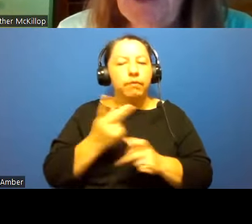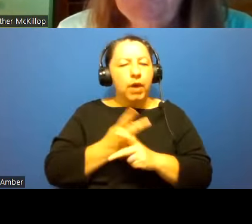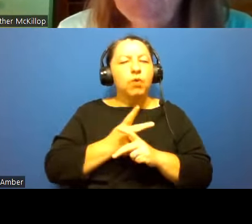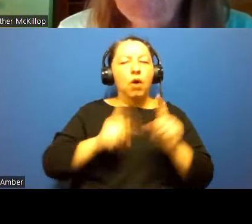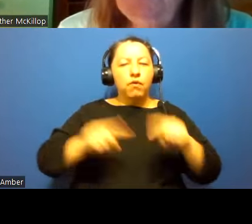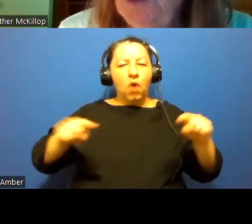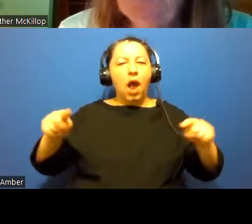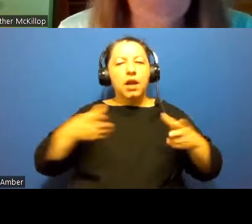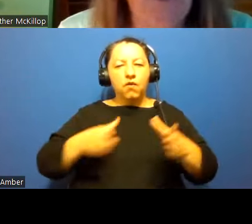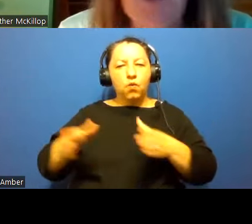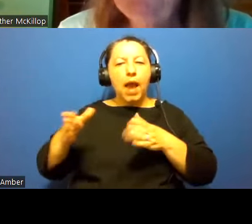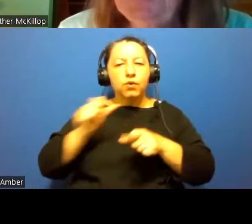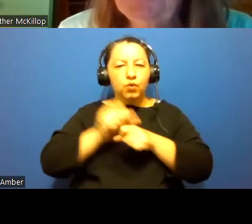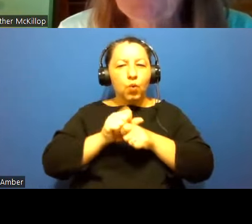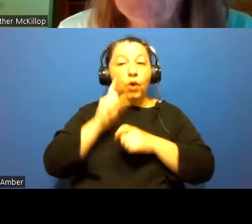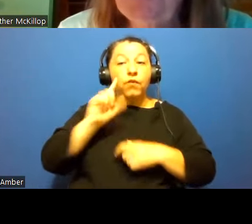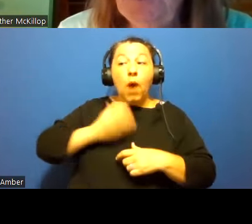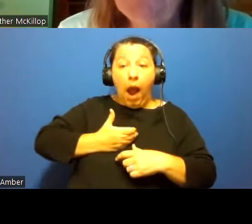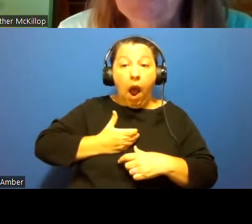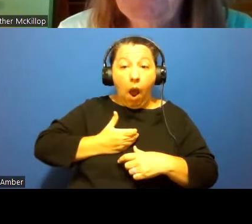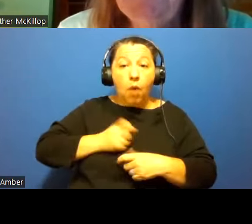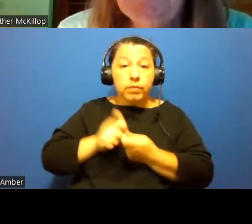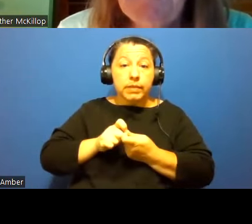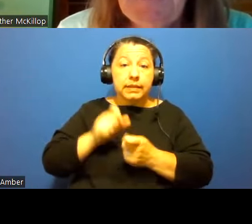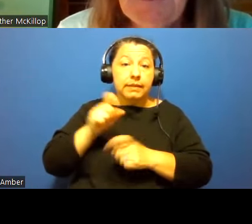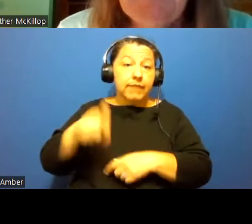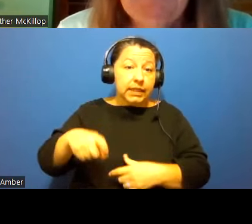to work for our particular situation.